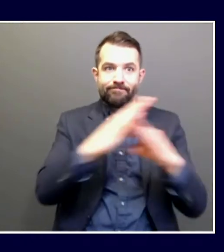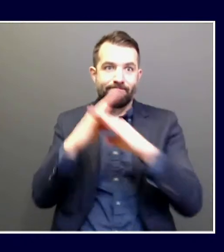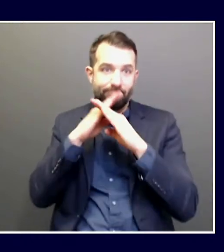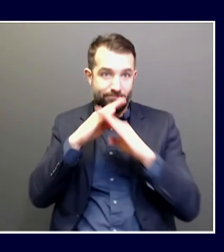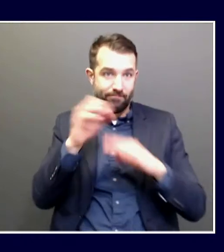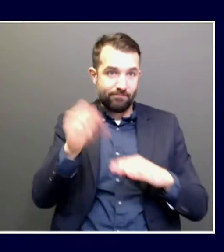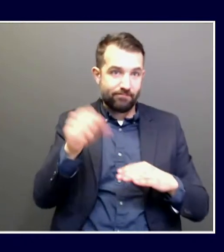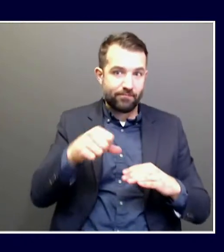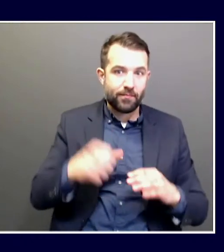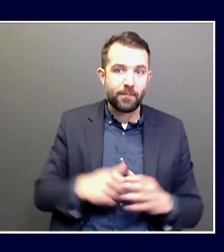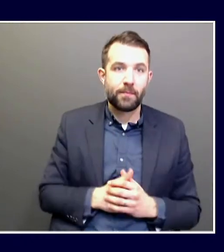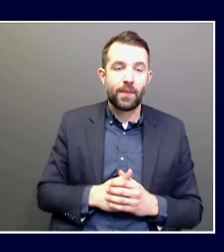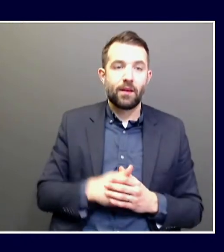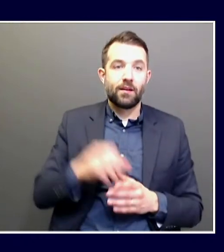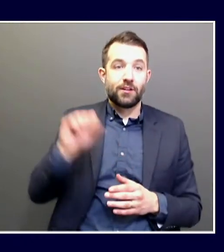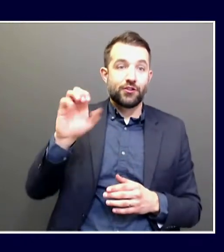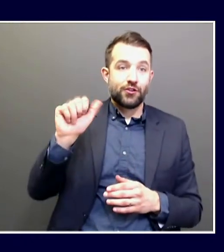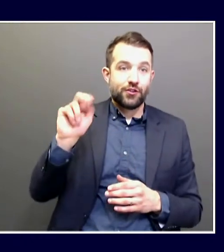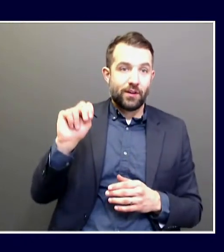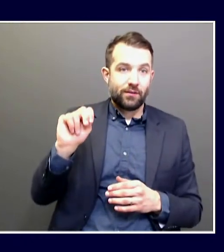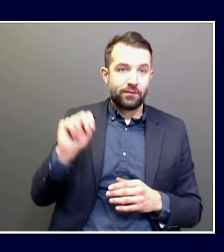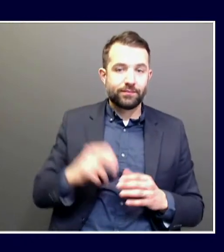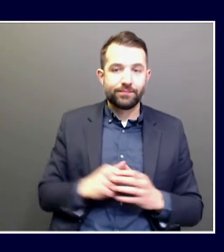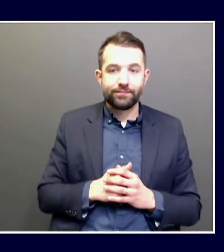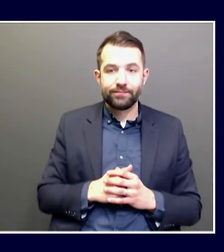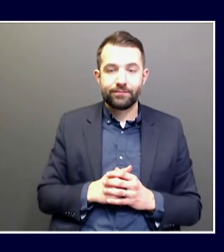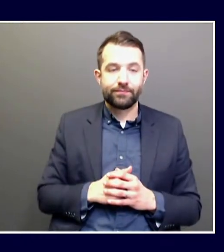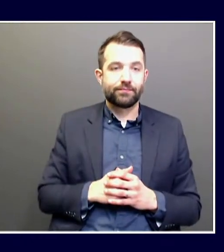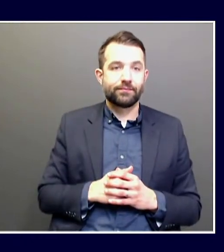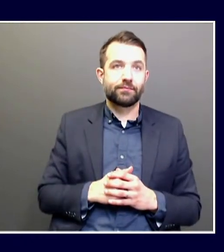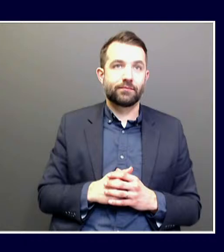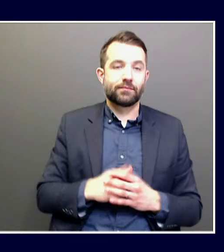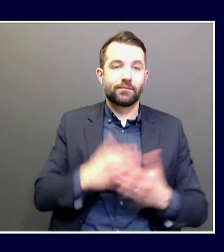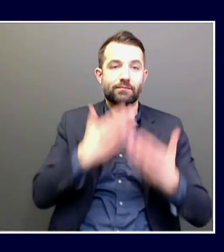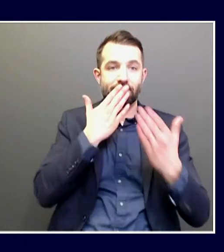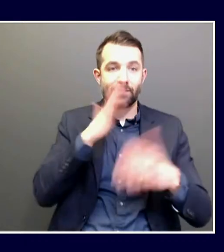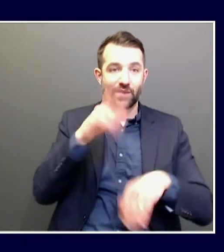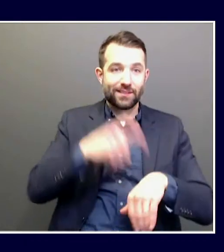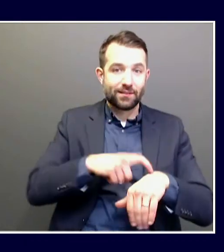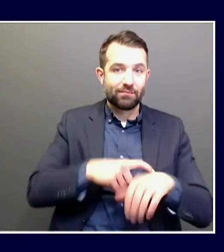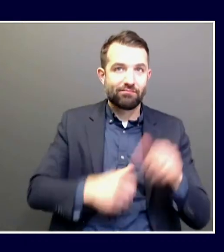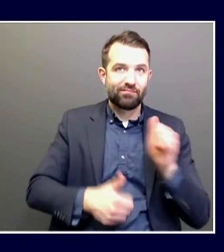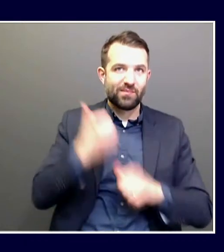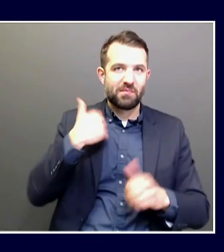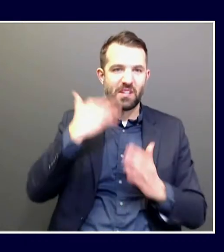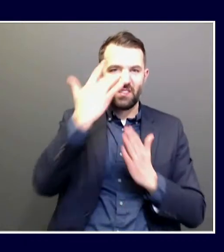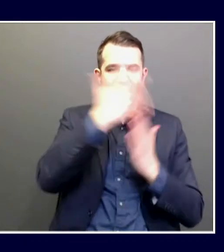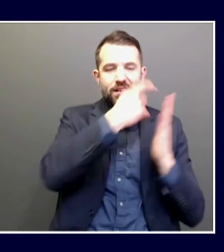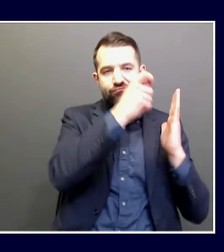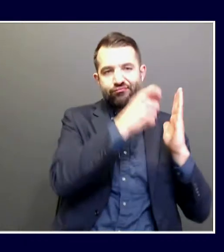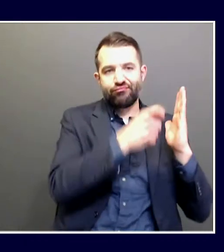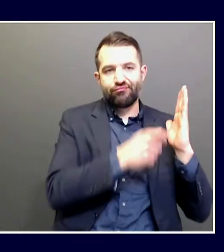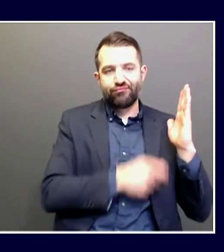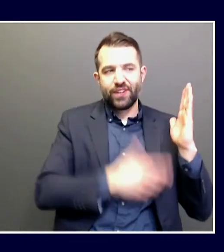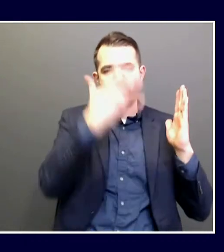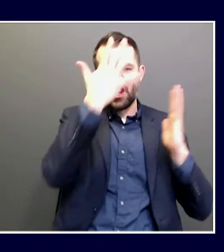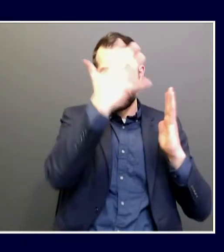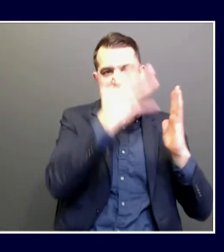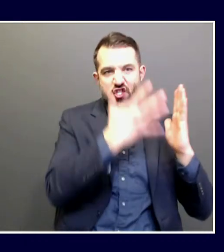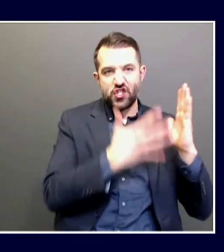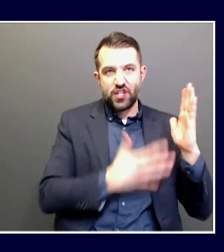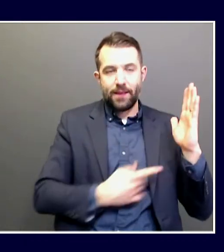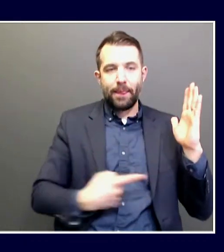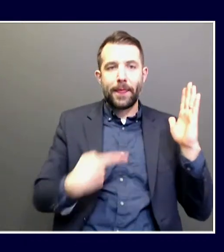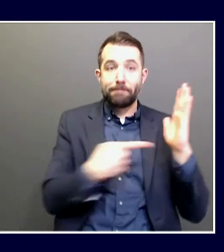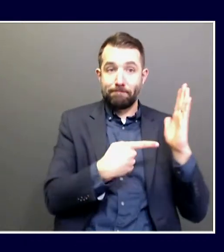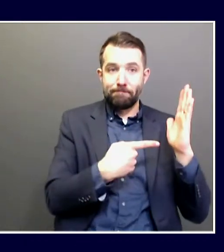Hi, Dr. Shah, Commissioner Lambrou. Thanks for your time. I think you've answered most of the questions I had. I just want to go back very quickly, and just verify some of the numbers you said